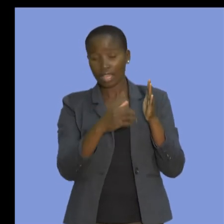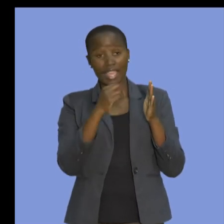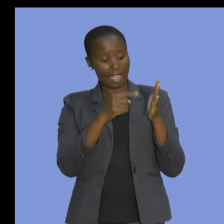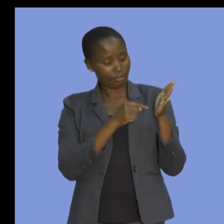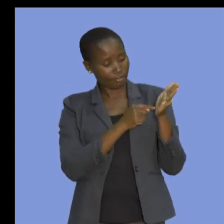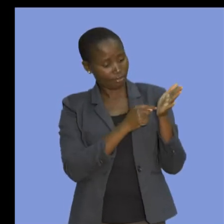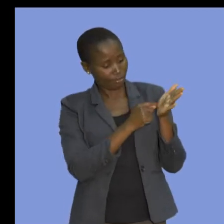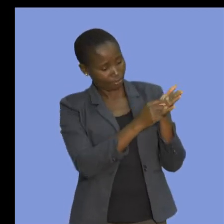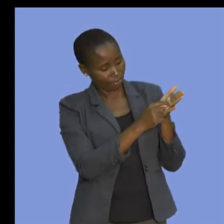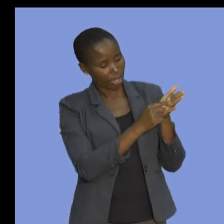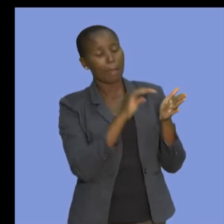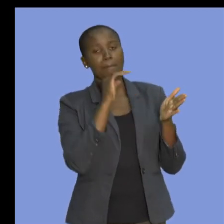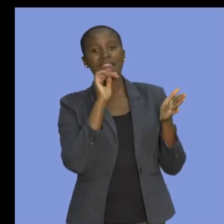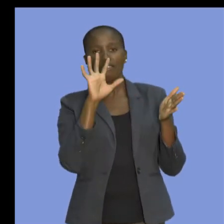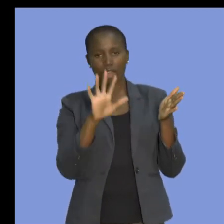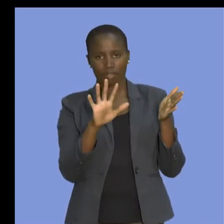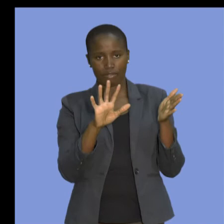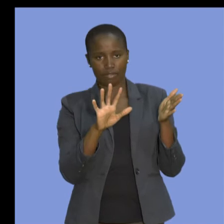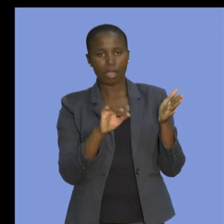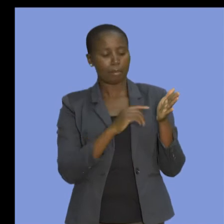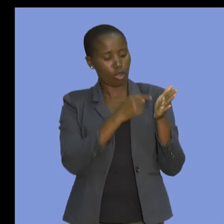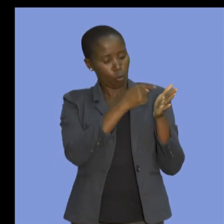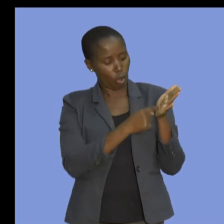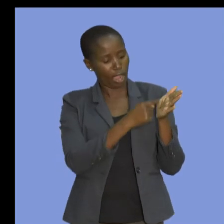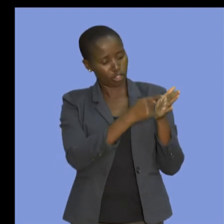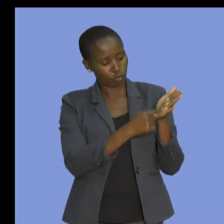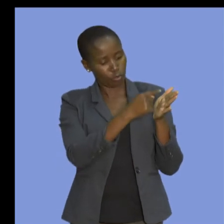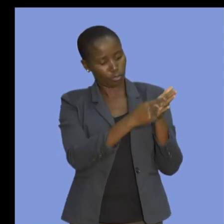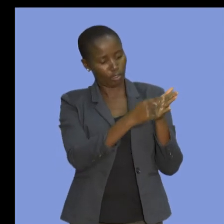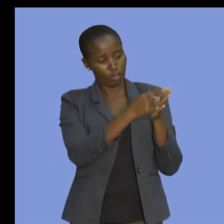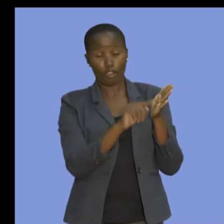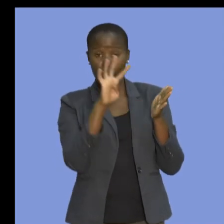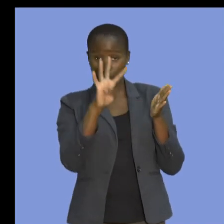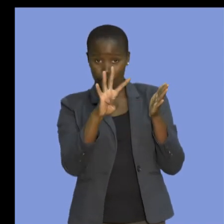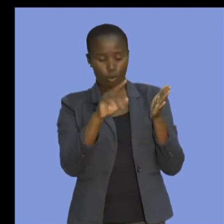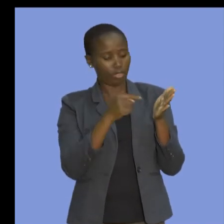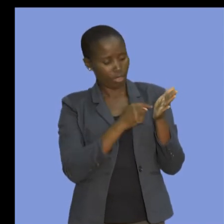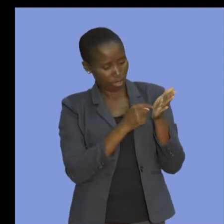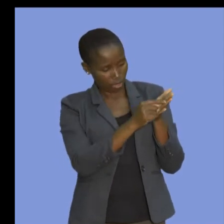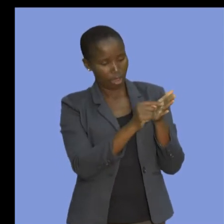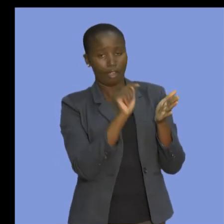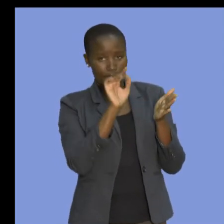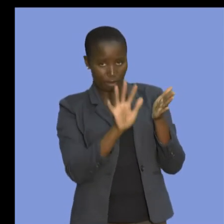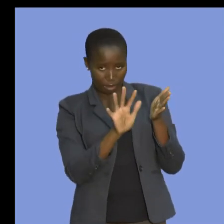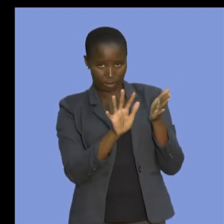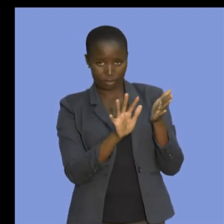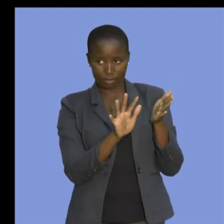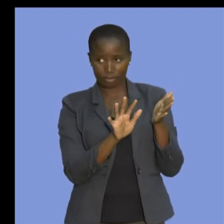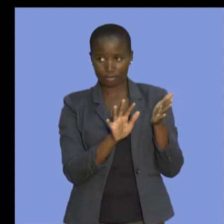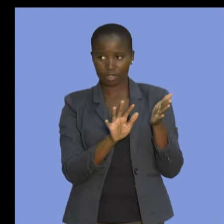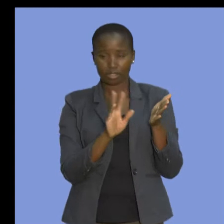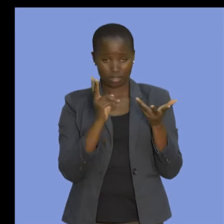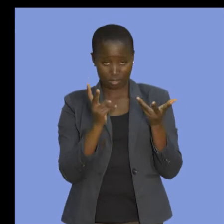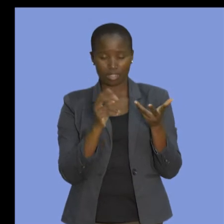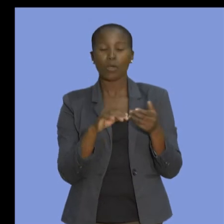5. Are we all together? How will we represent 10 in tallies? It will be 1, 2, 3, 4, 5, because this is